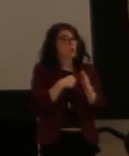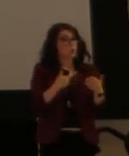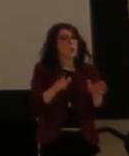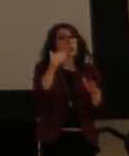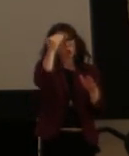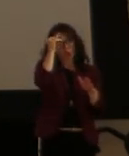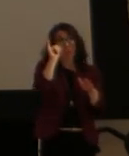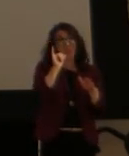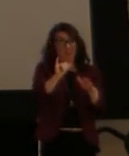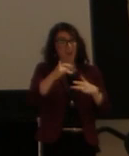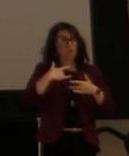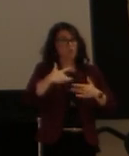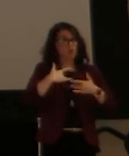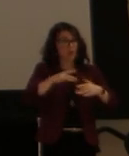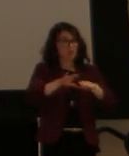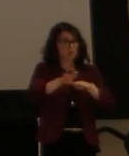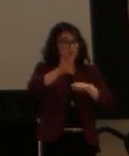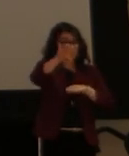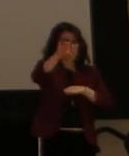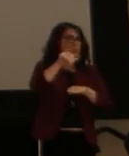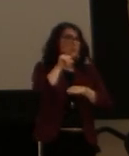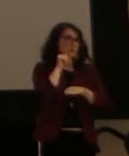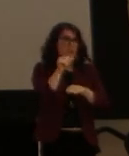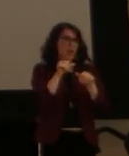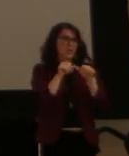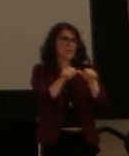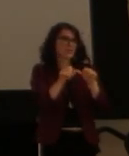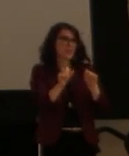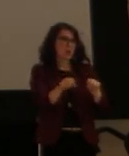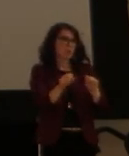trajectory is just not sustainable.